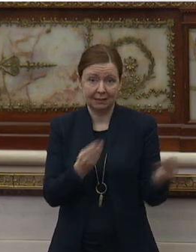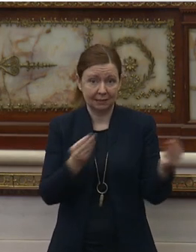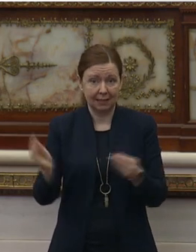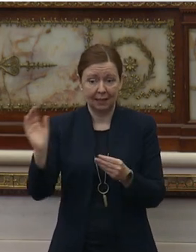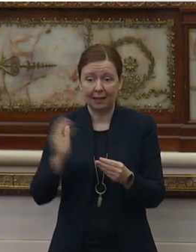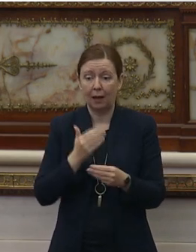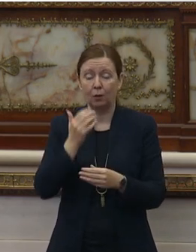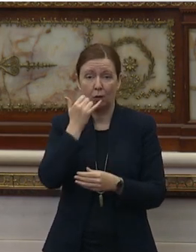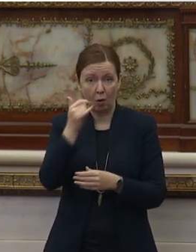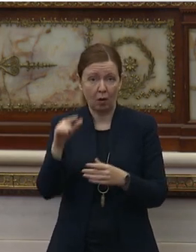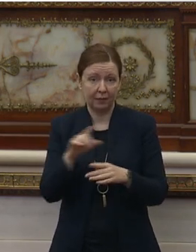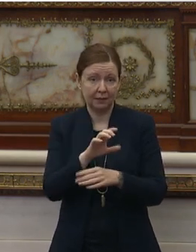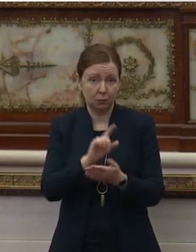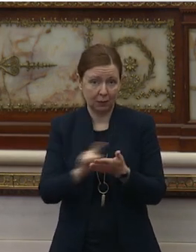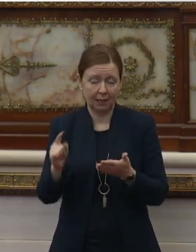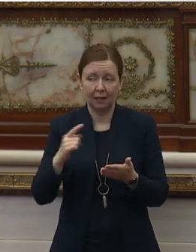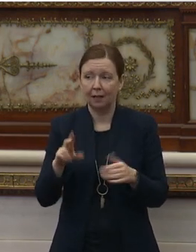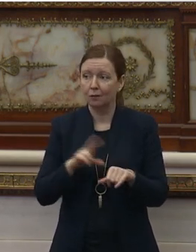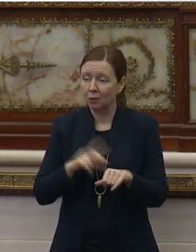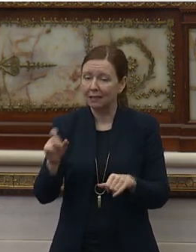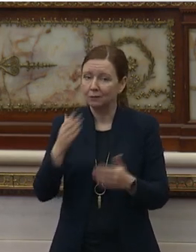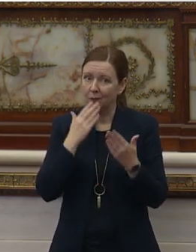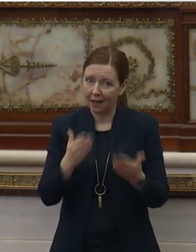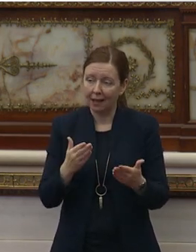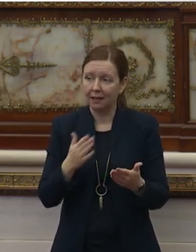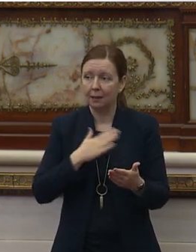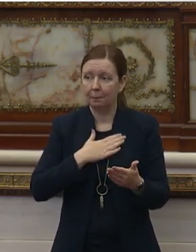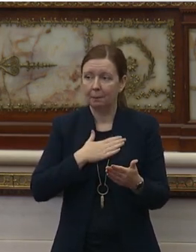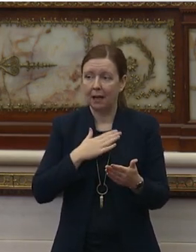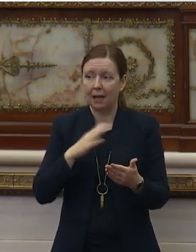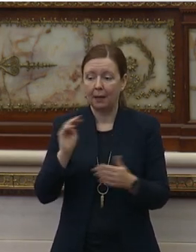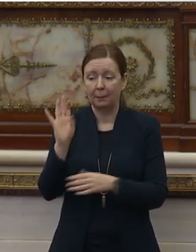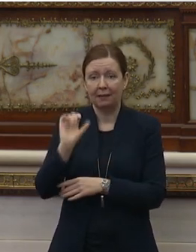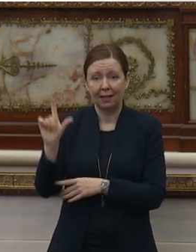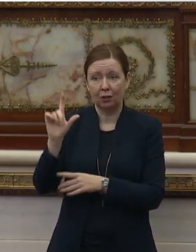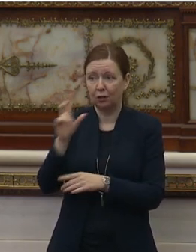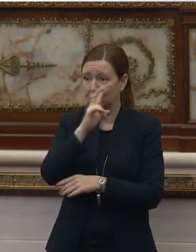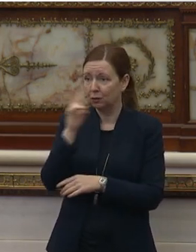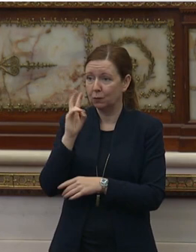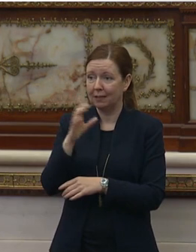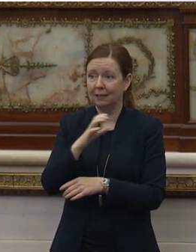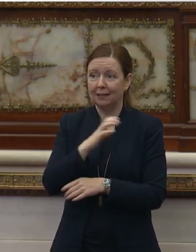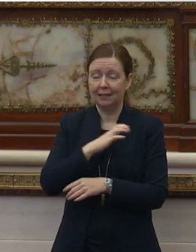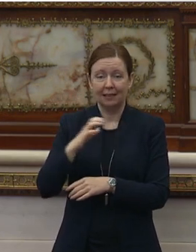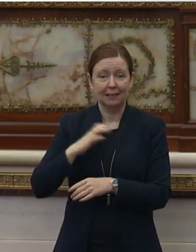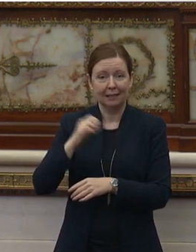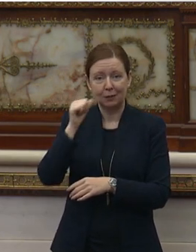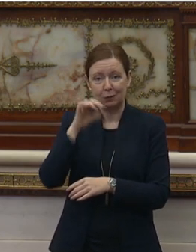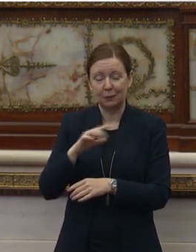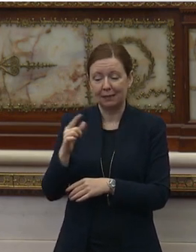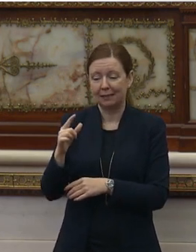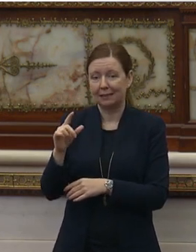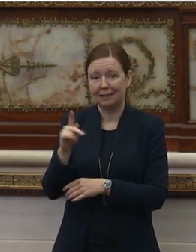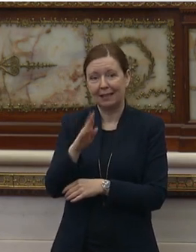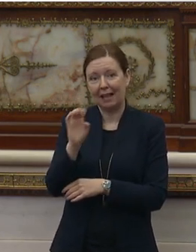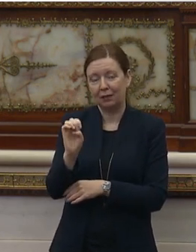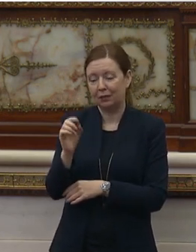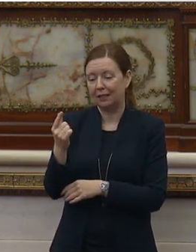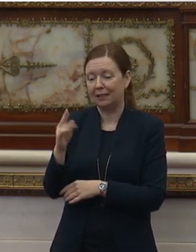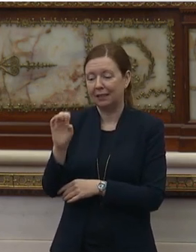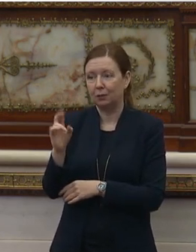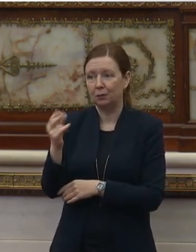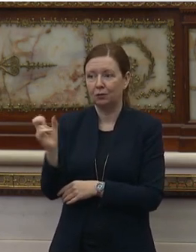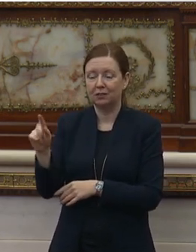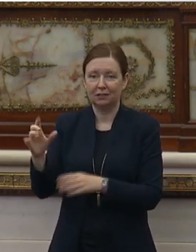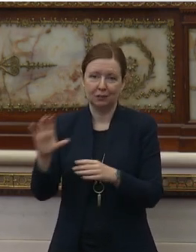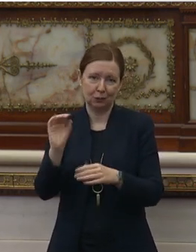call this week. And of course, I have to thank my millennial twin, Councilmember Catherine Gilmore Richardson, who is the